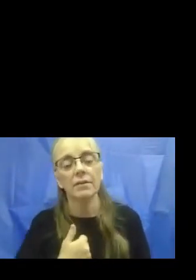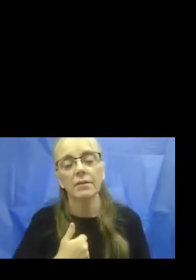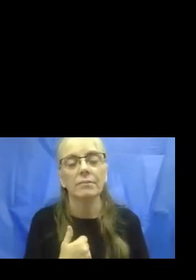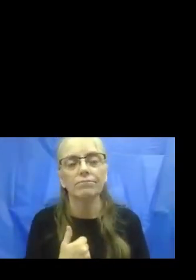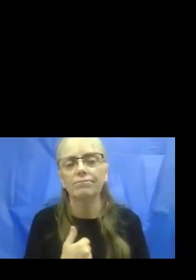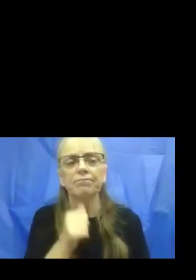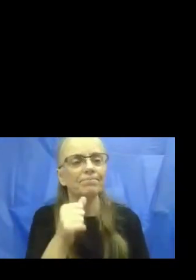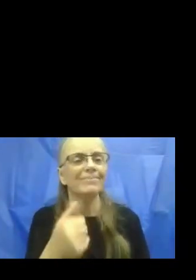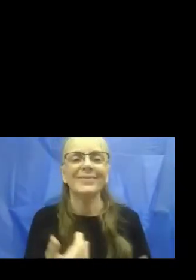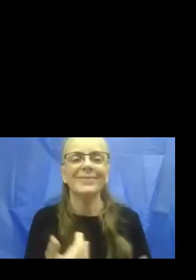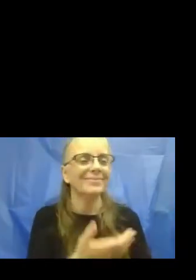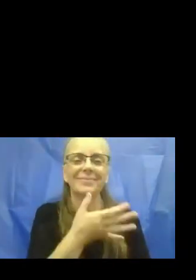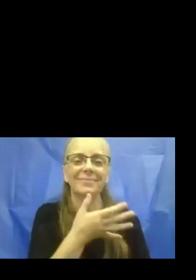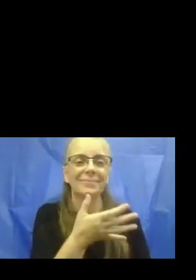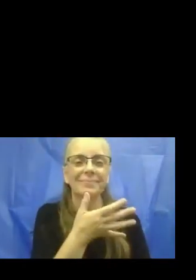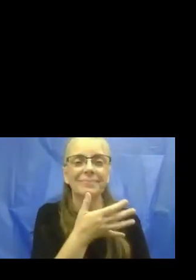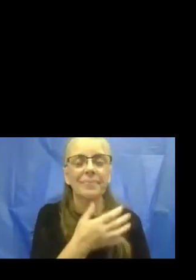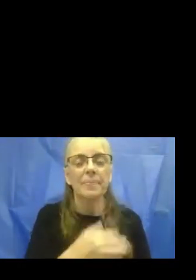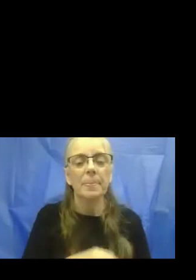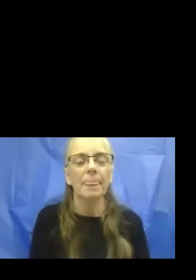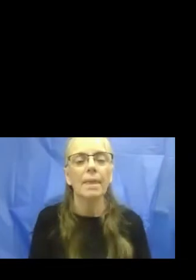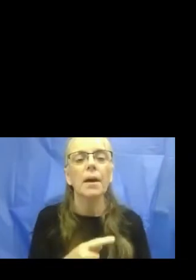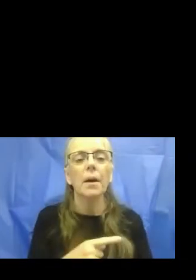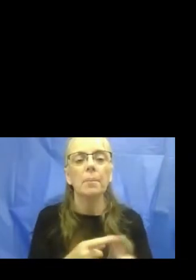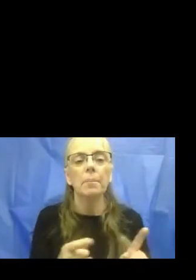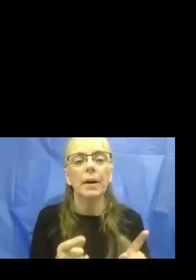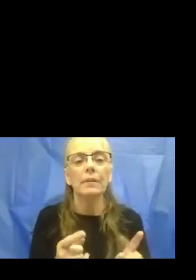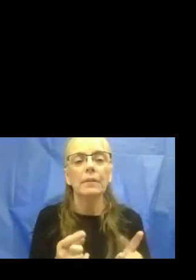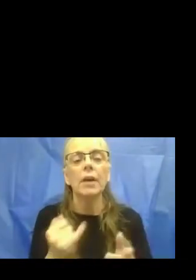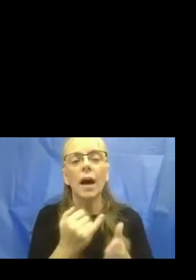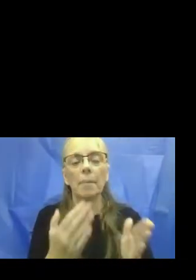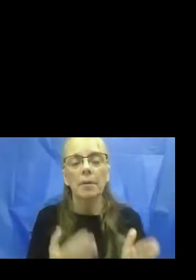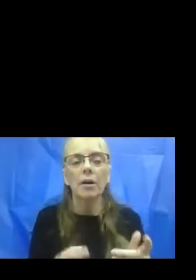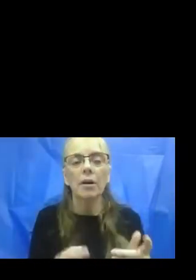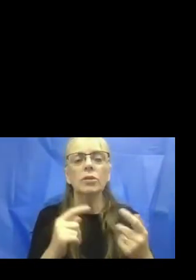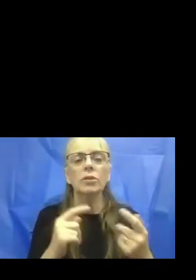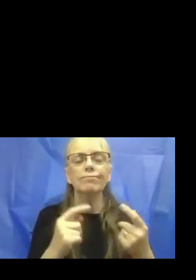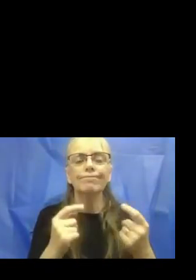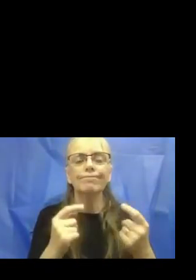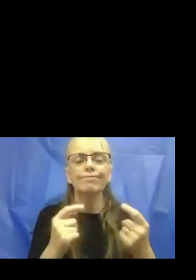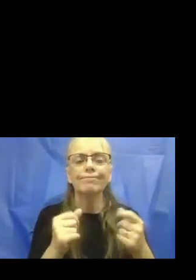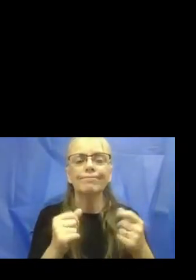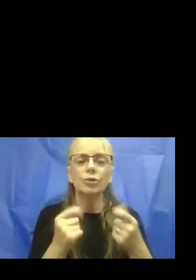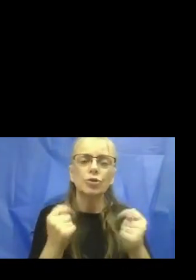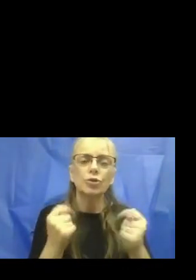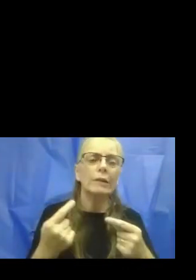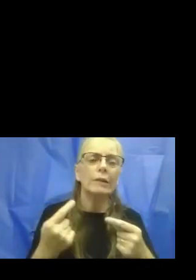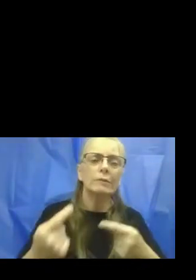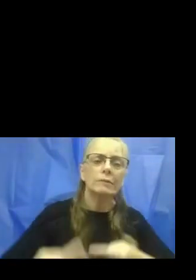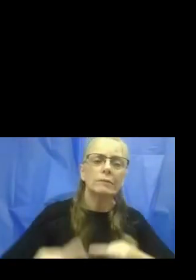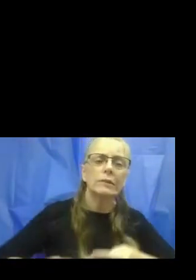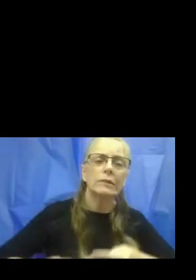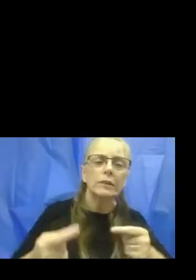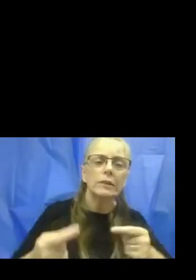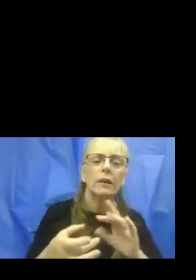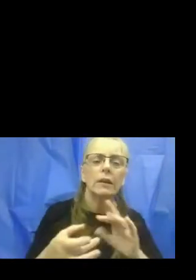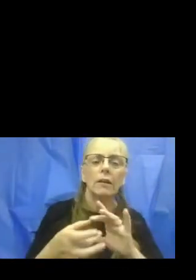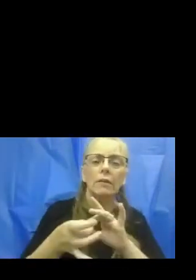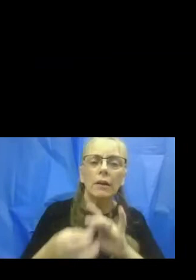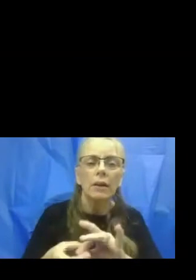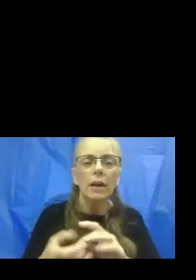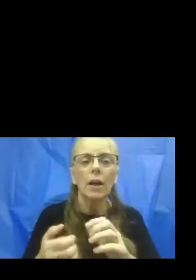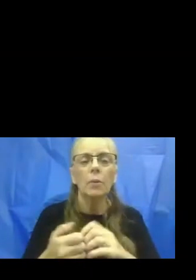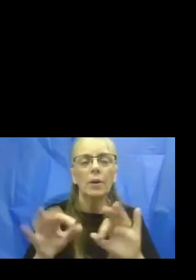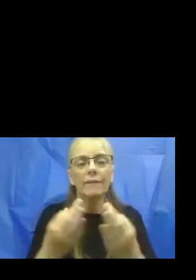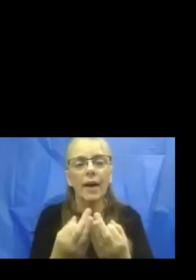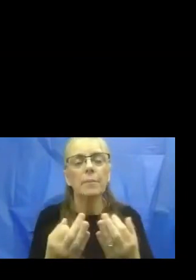trying to stay connected to families and helping them stay connected to each other through music, as well as parenting my own teen,